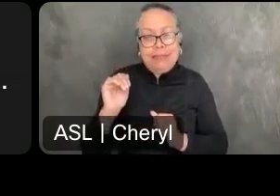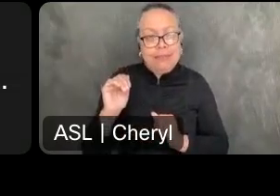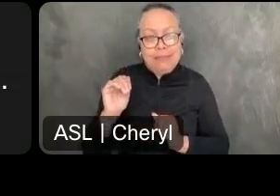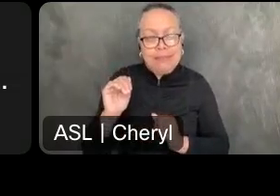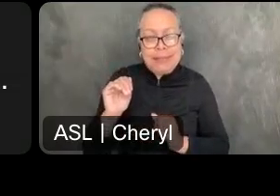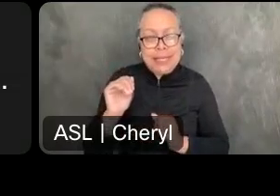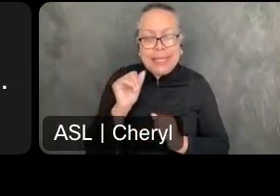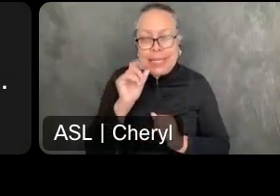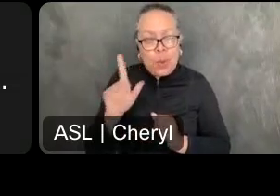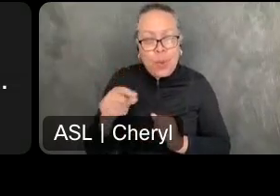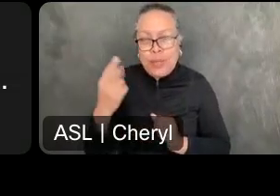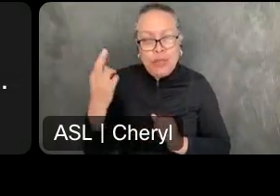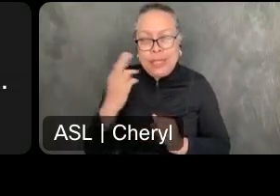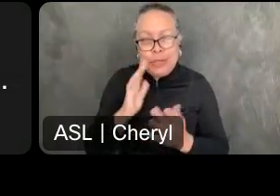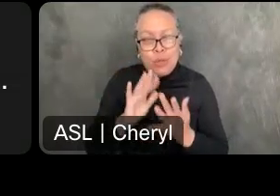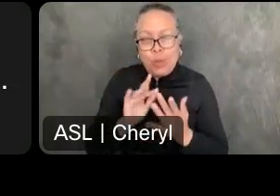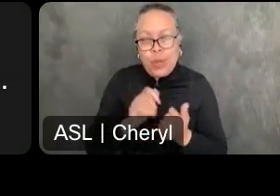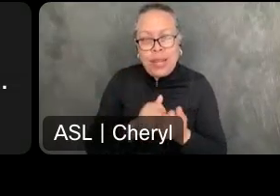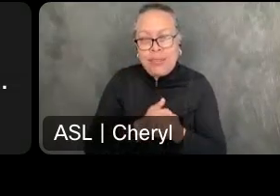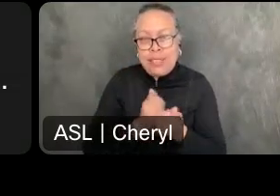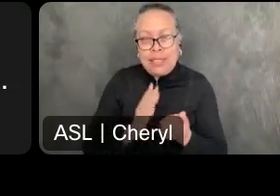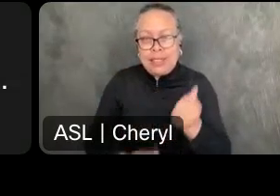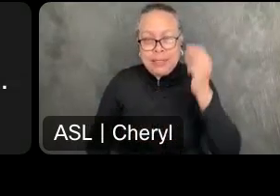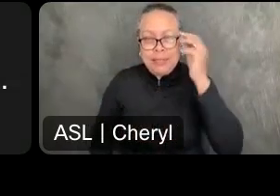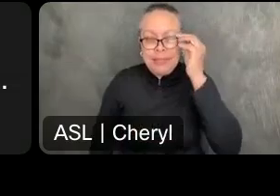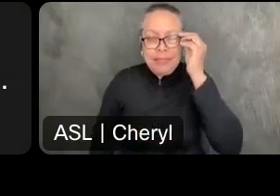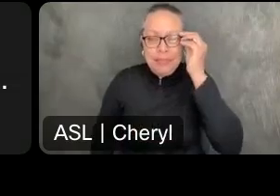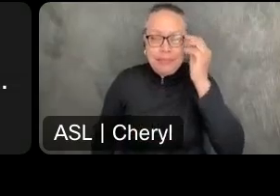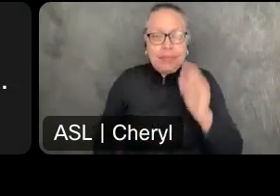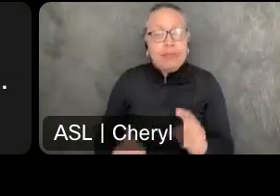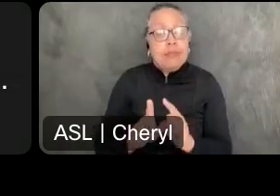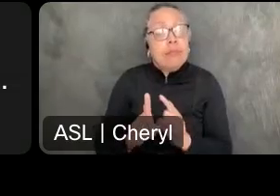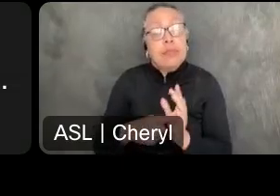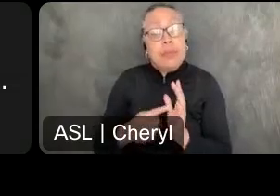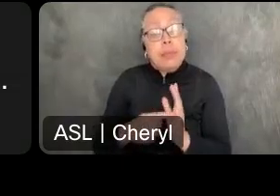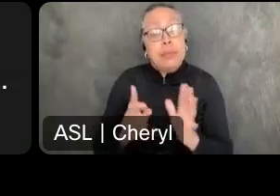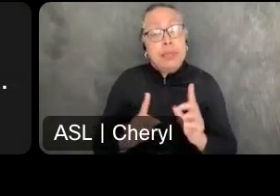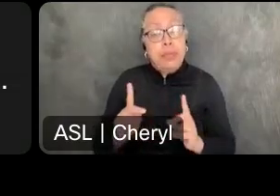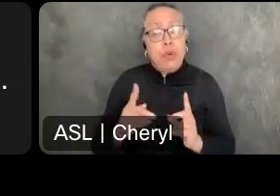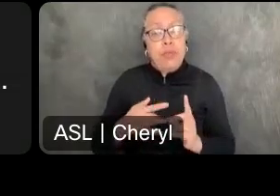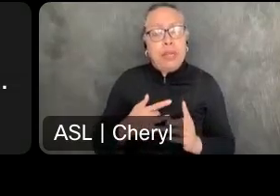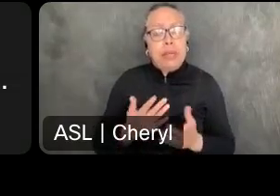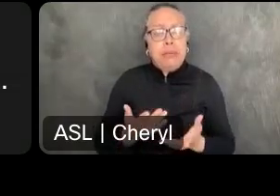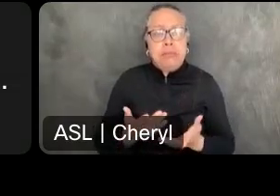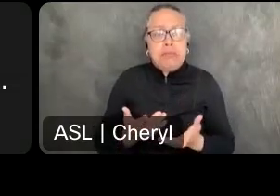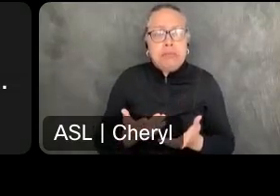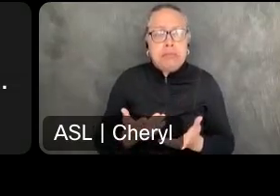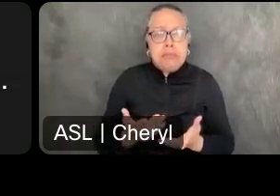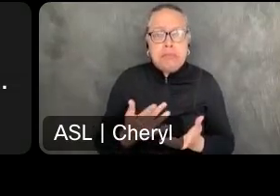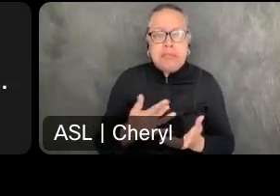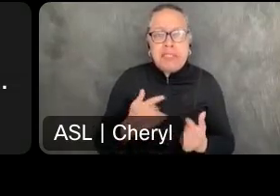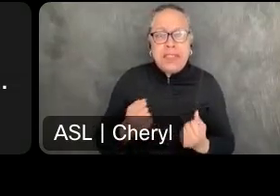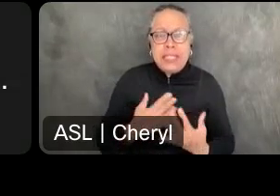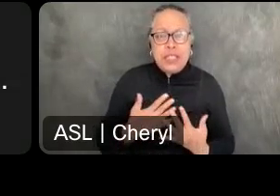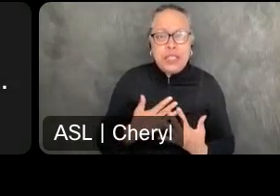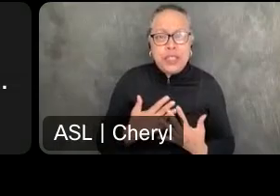And many times, there can also be this sense of just being, having some fear